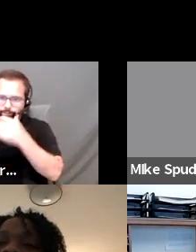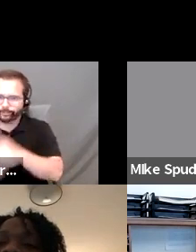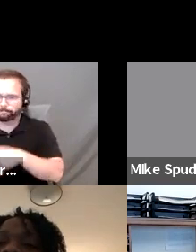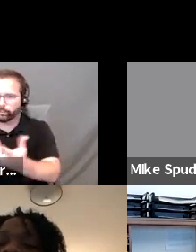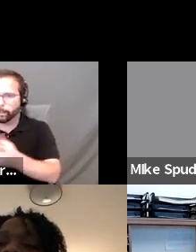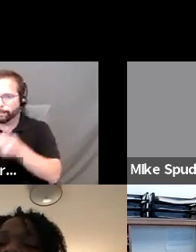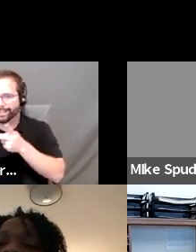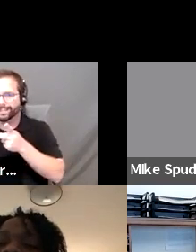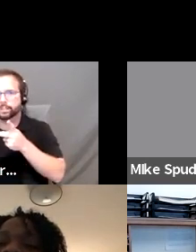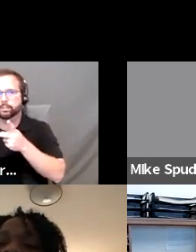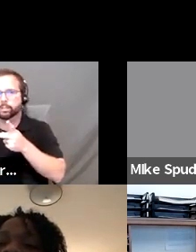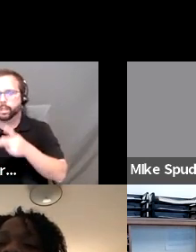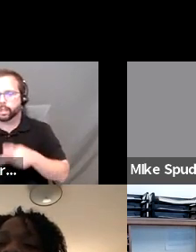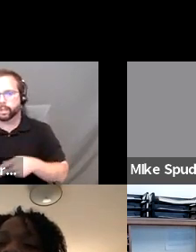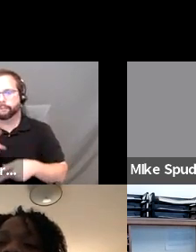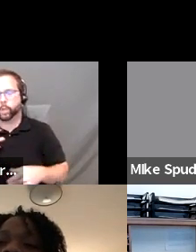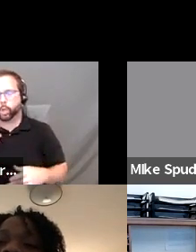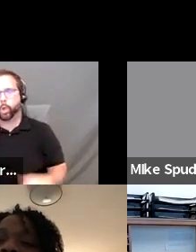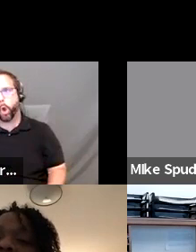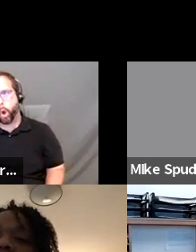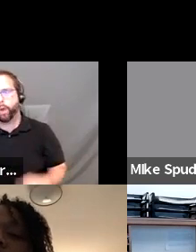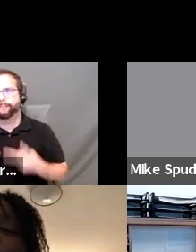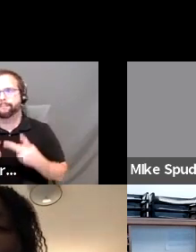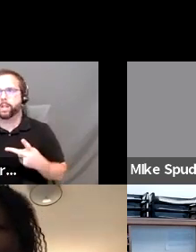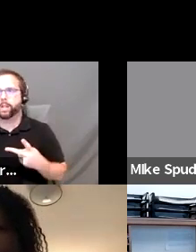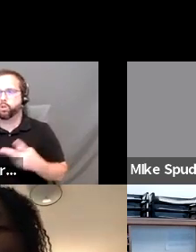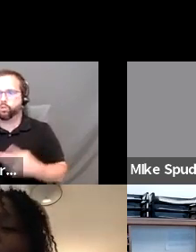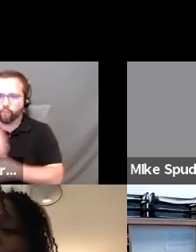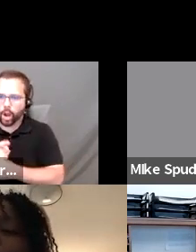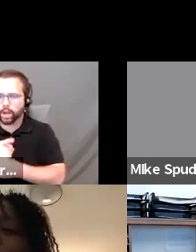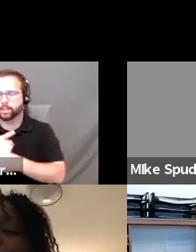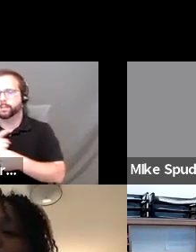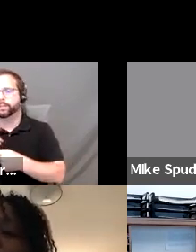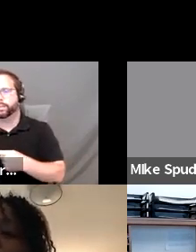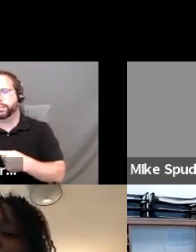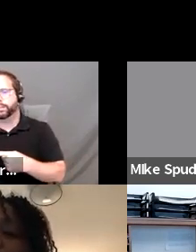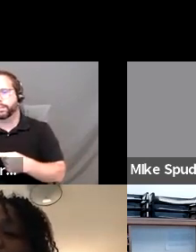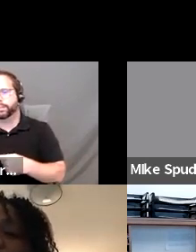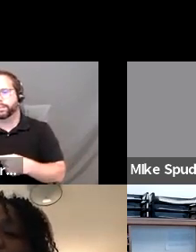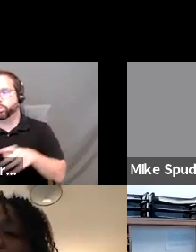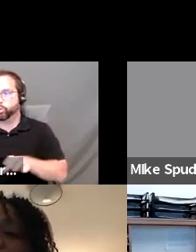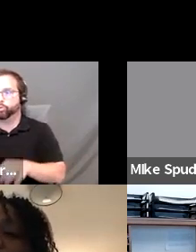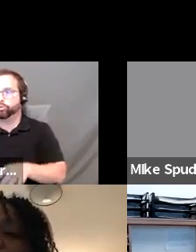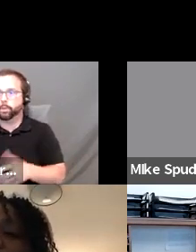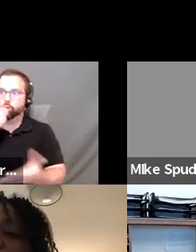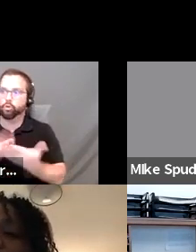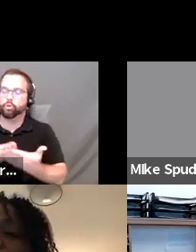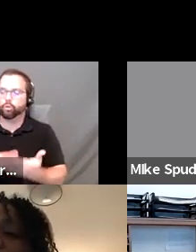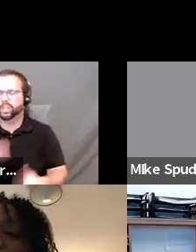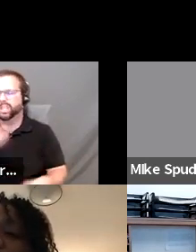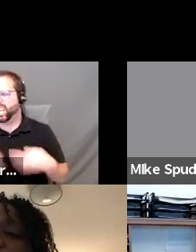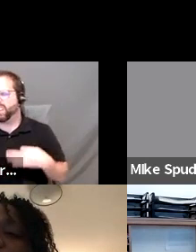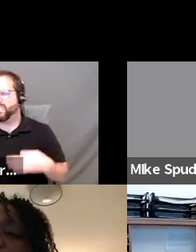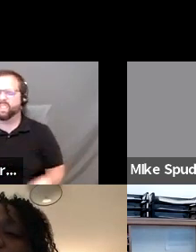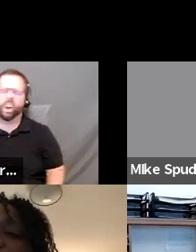right, and do something good in their lives, rather than just mess up again, or just be that person who's a